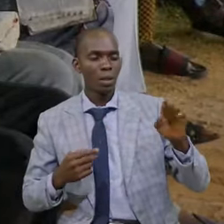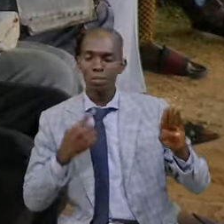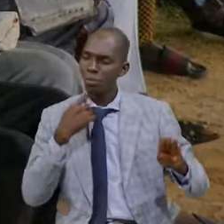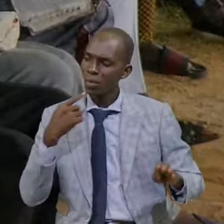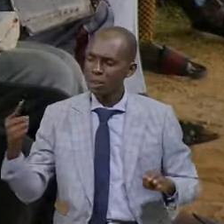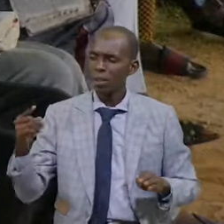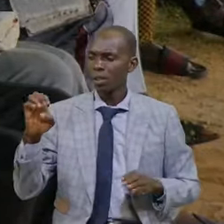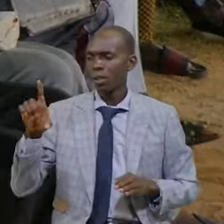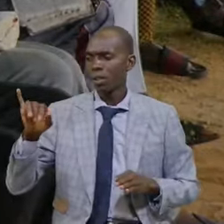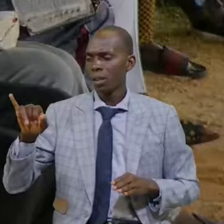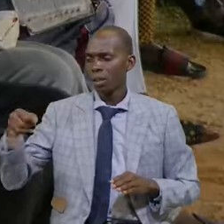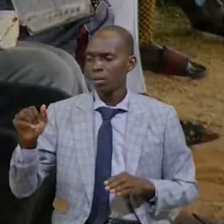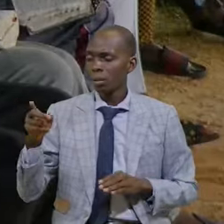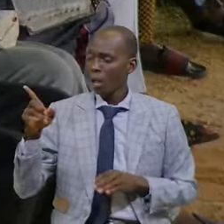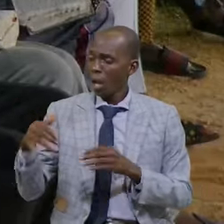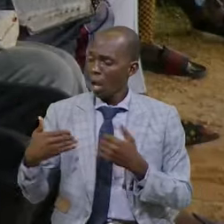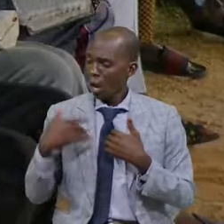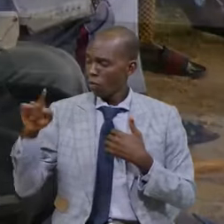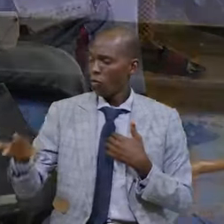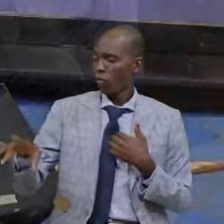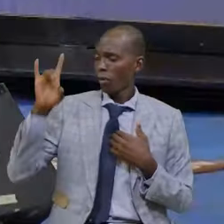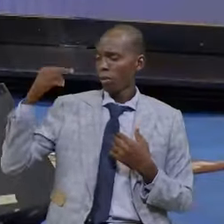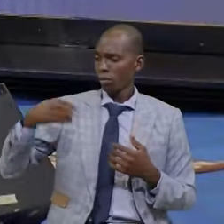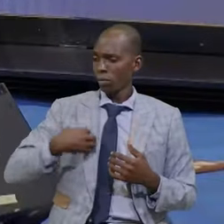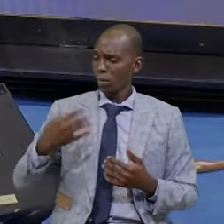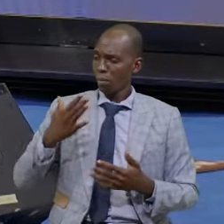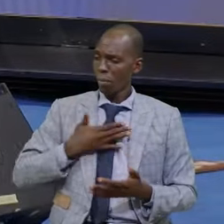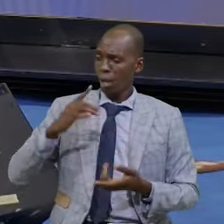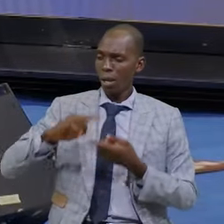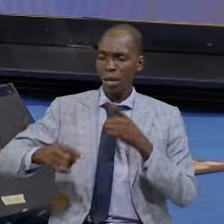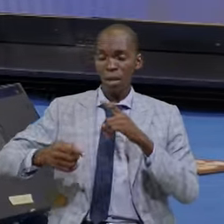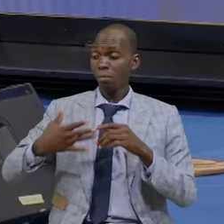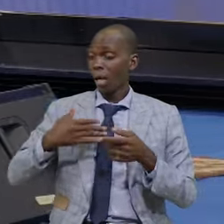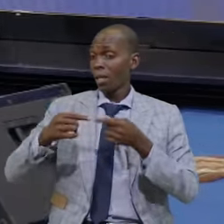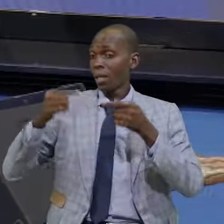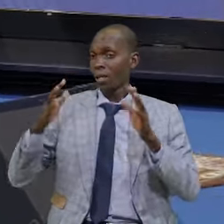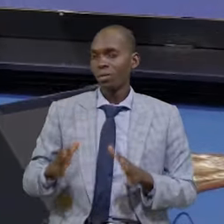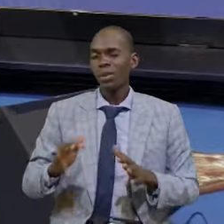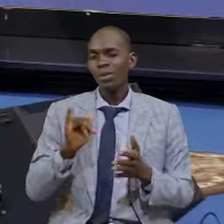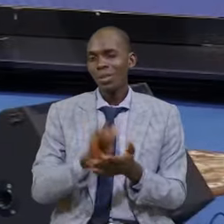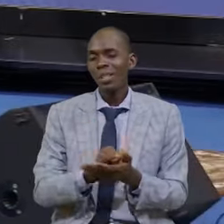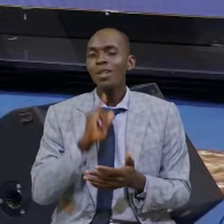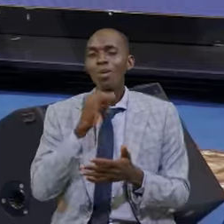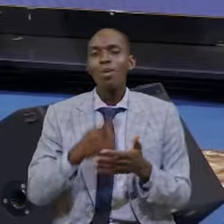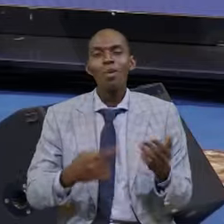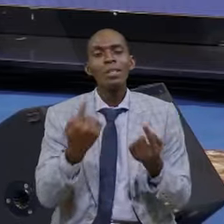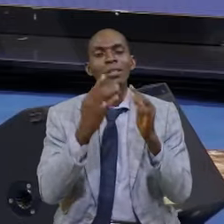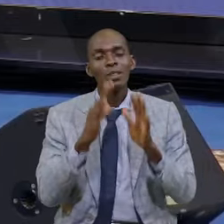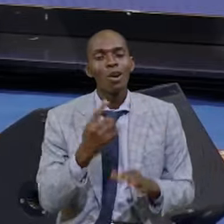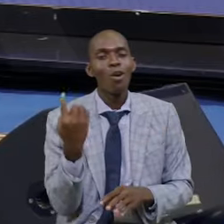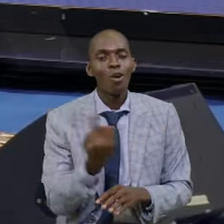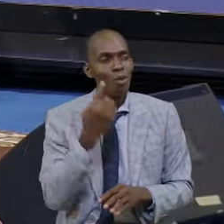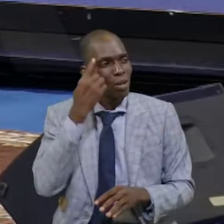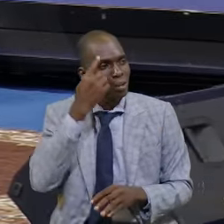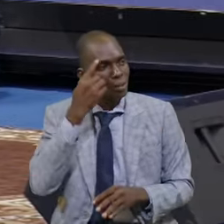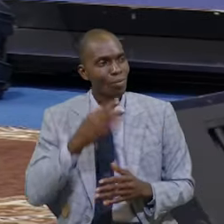thou found me, O mine enemy? That's what sinners always think. And they see the